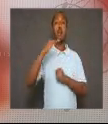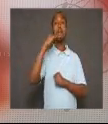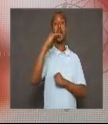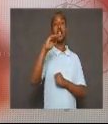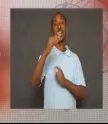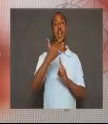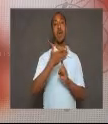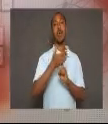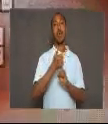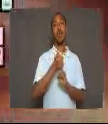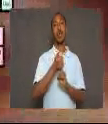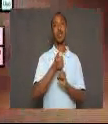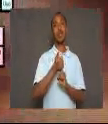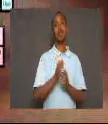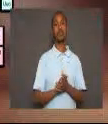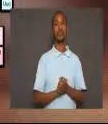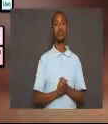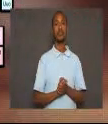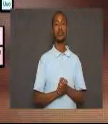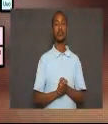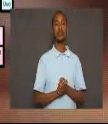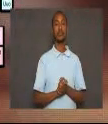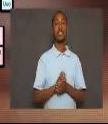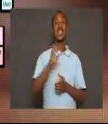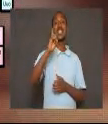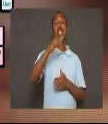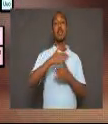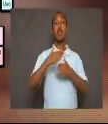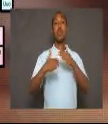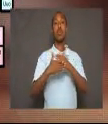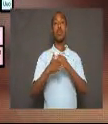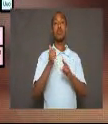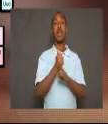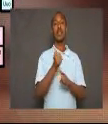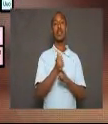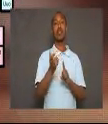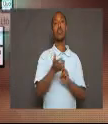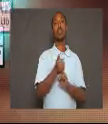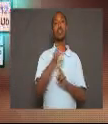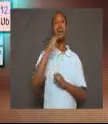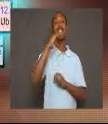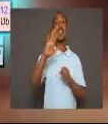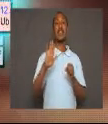partially occupied. The d-block metals contain partially filled